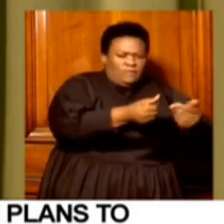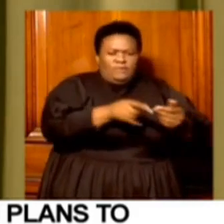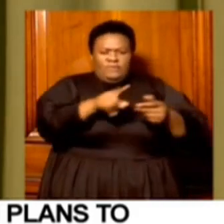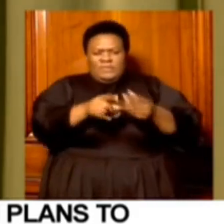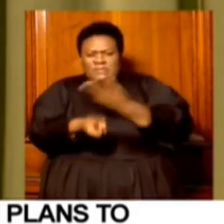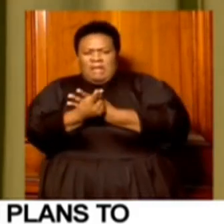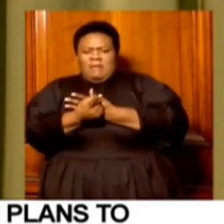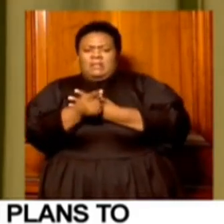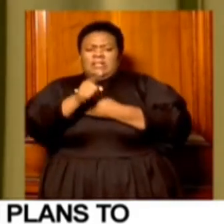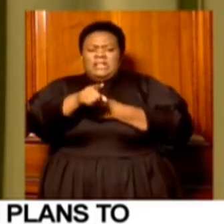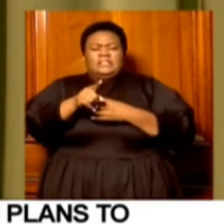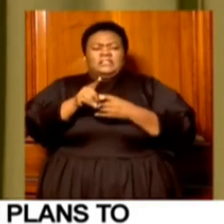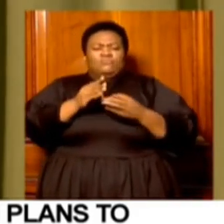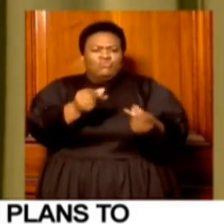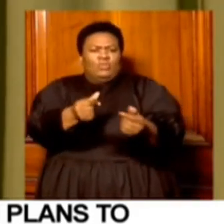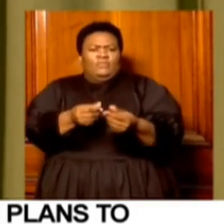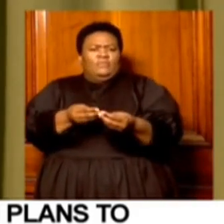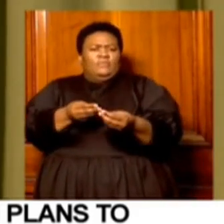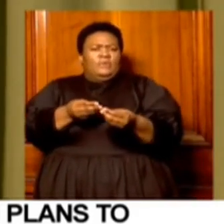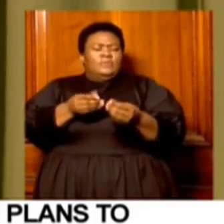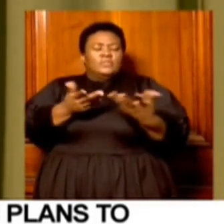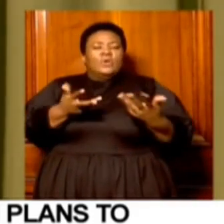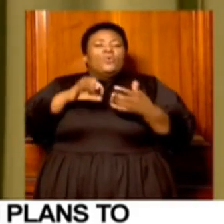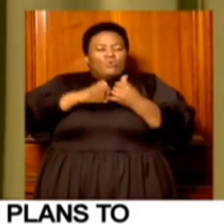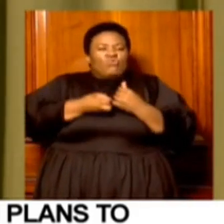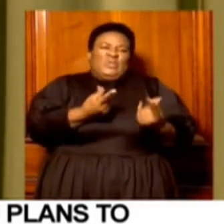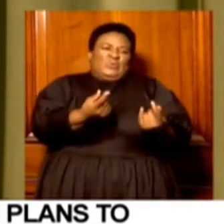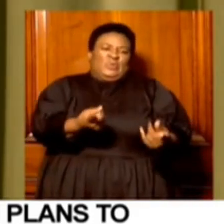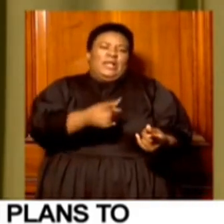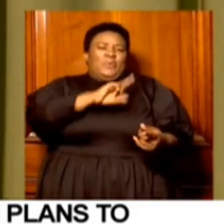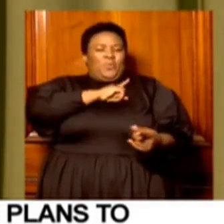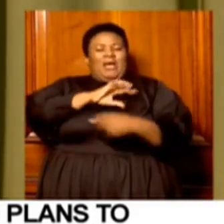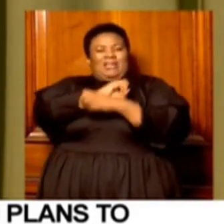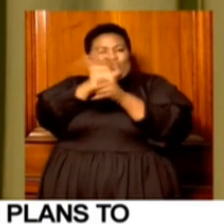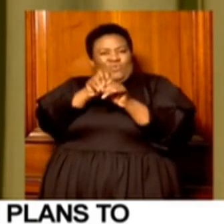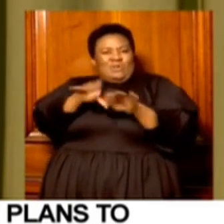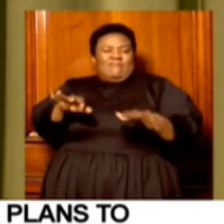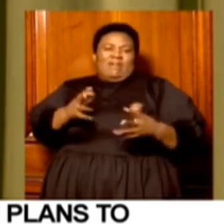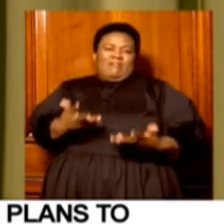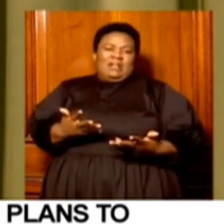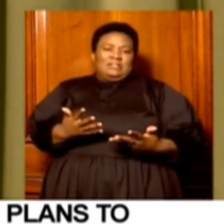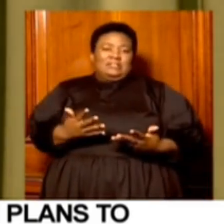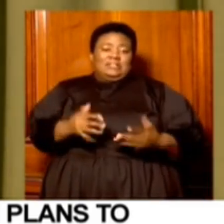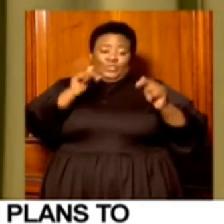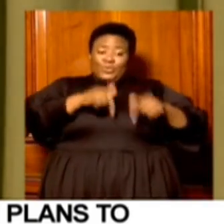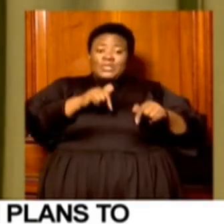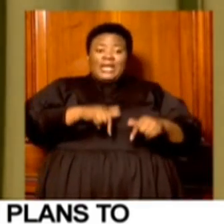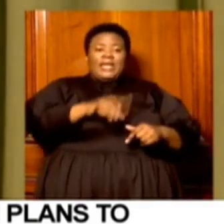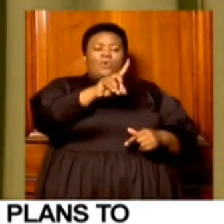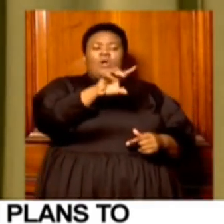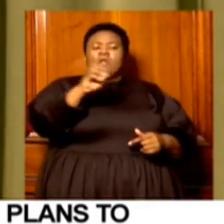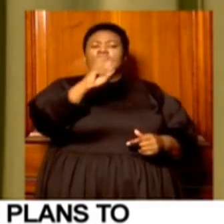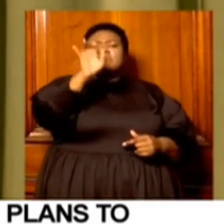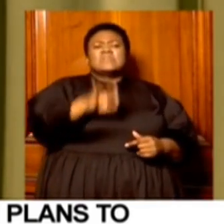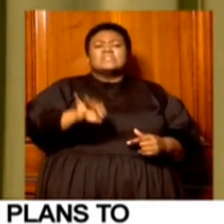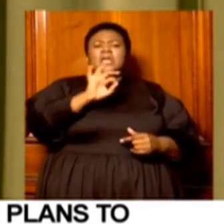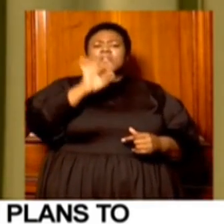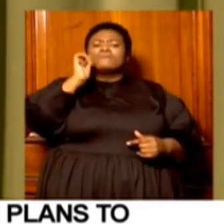shutting flames that are coming our direction. It is 100% today. It will be something else